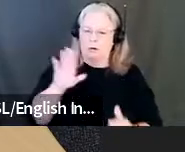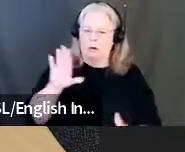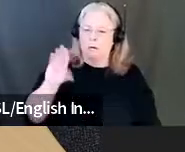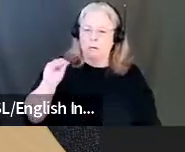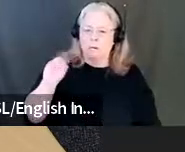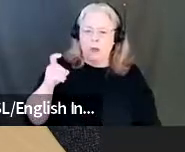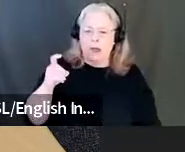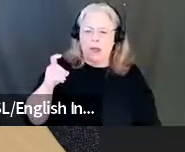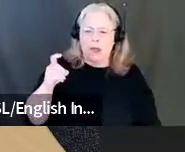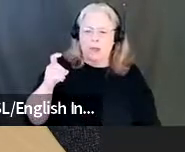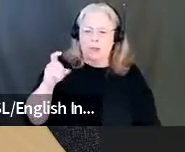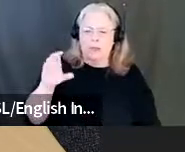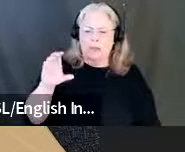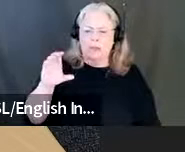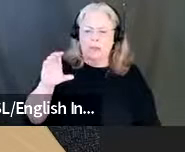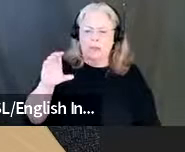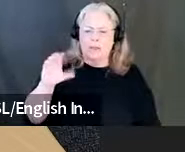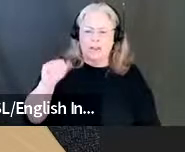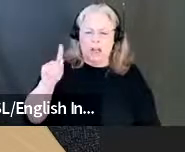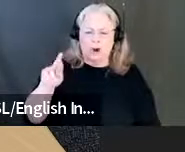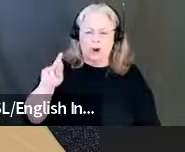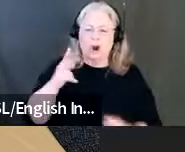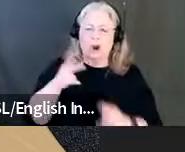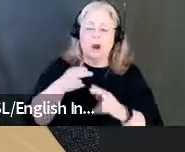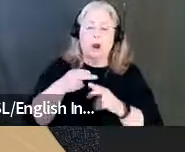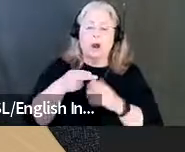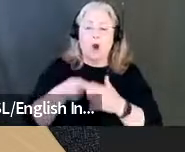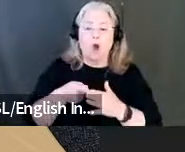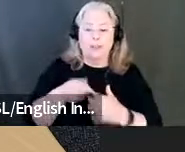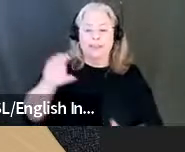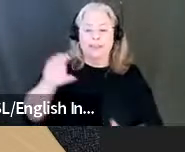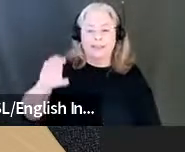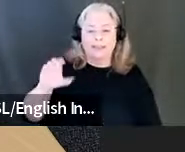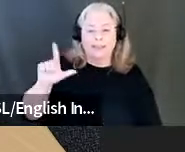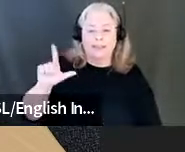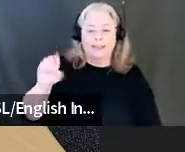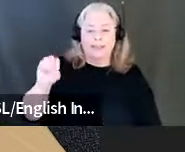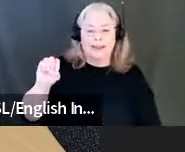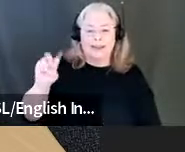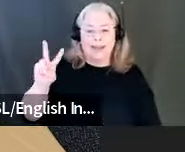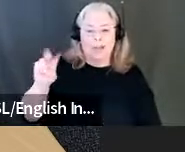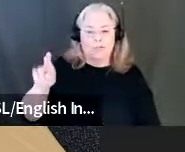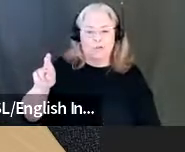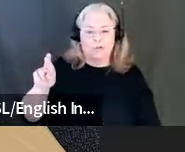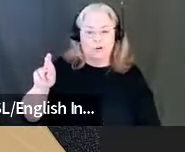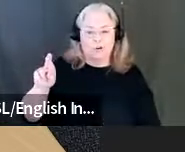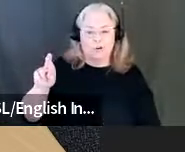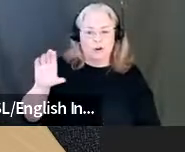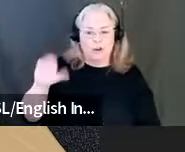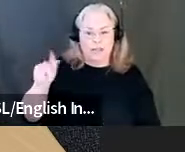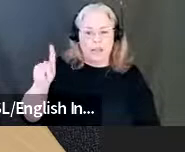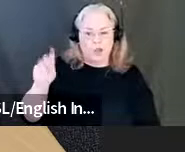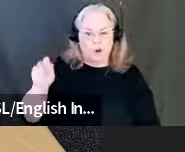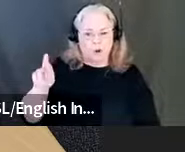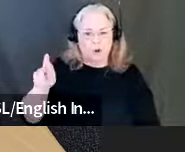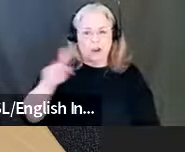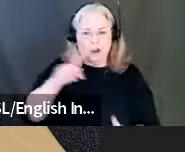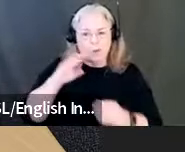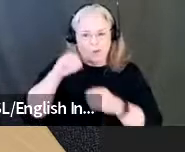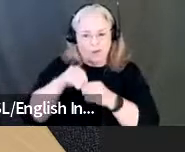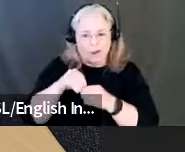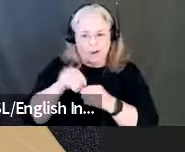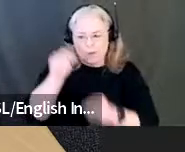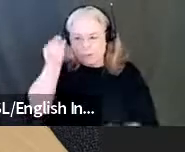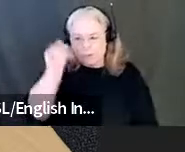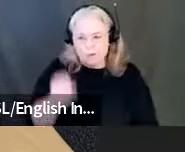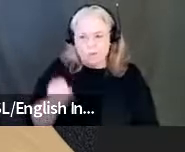cutters that are called clever cutters. And I thought, you know what? I can slide that inside the flute as well. And I can do some